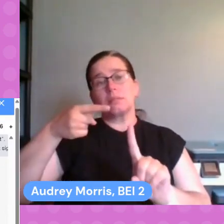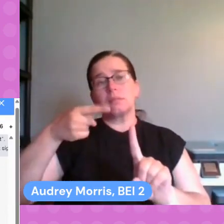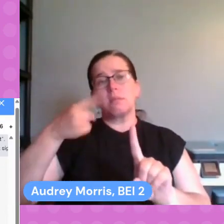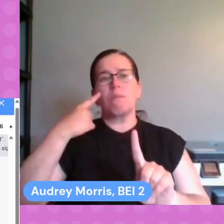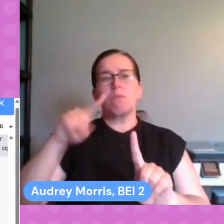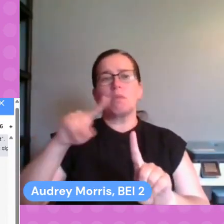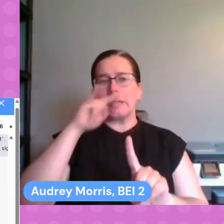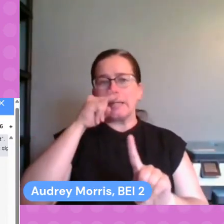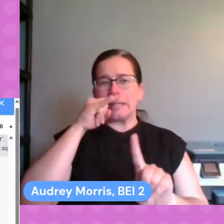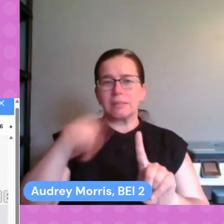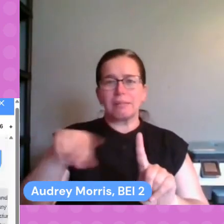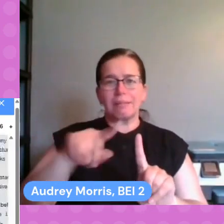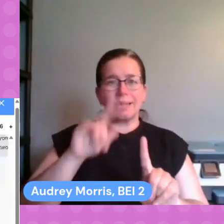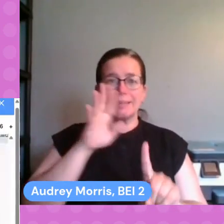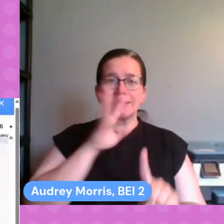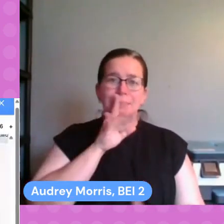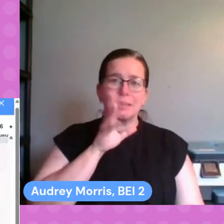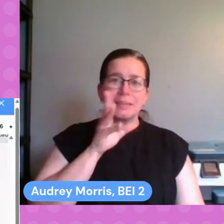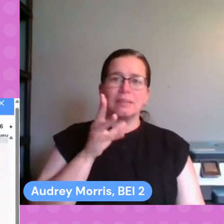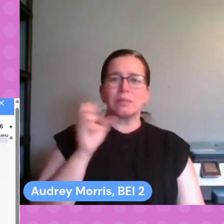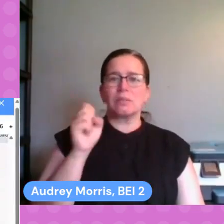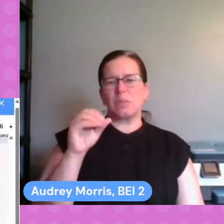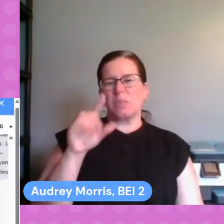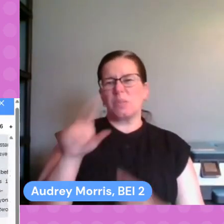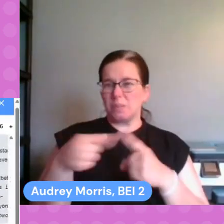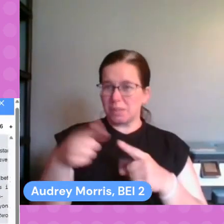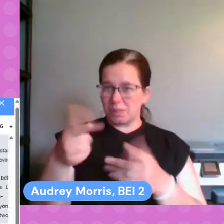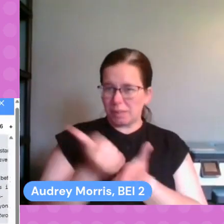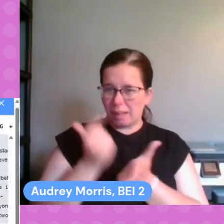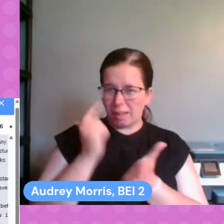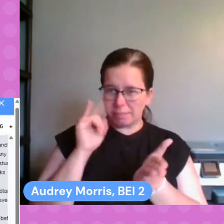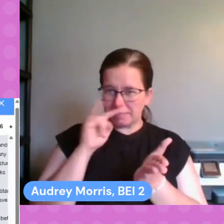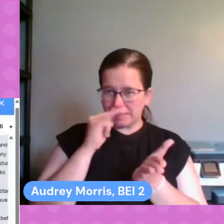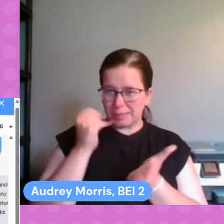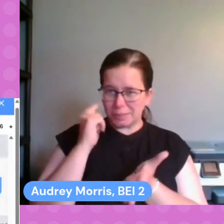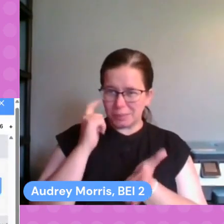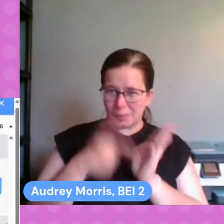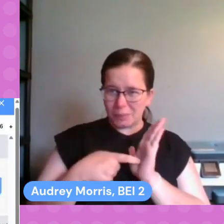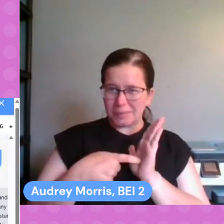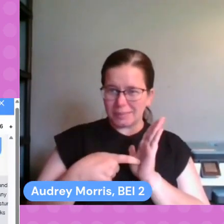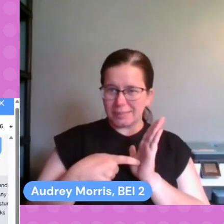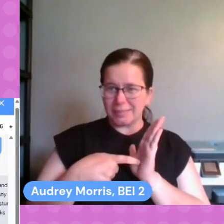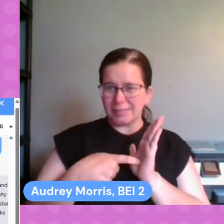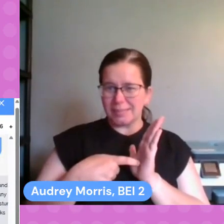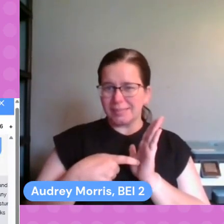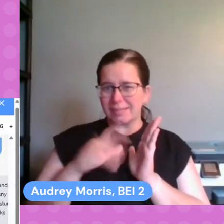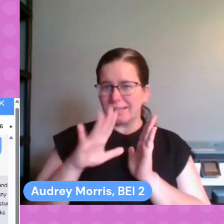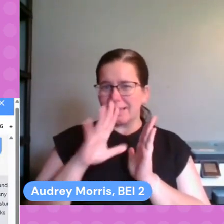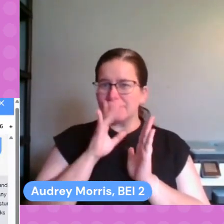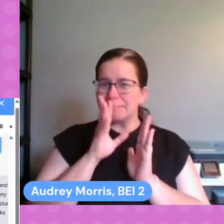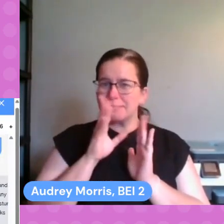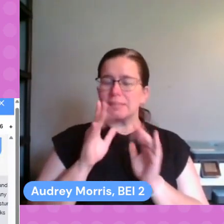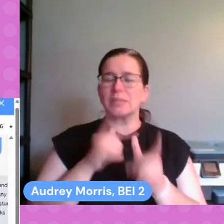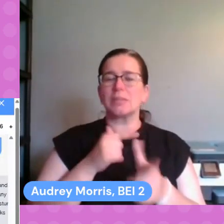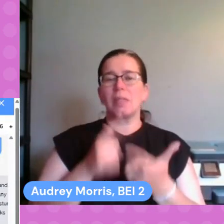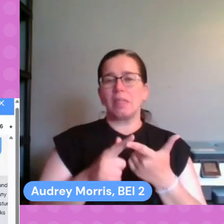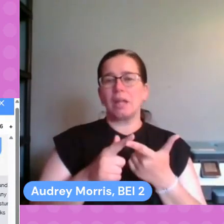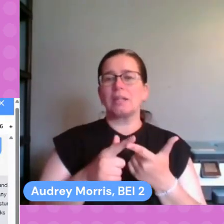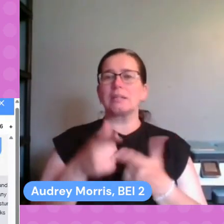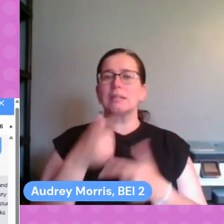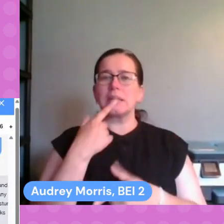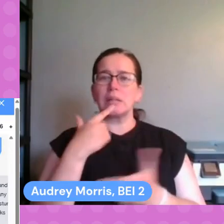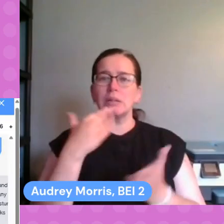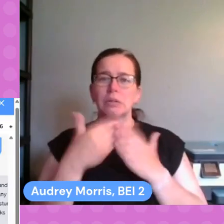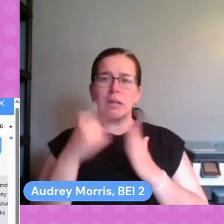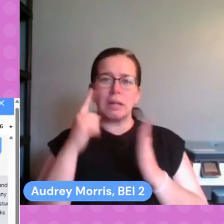if you've ever helped kids with projects. So great. There we go. And now, super sharp observation. You've found a classic